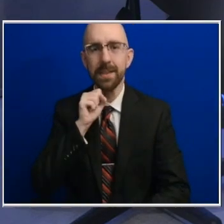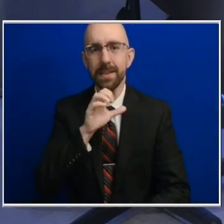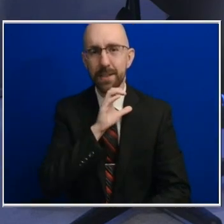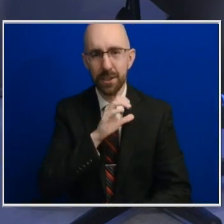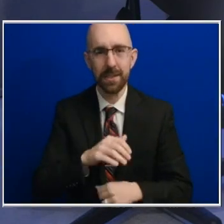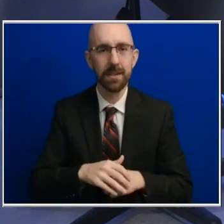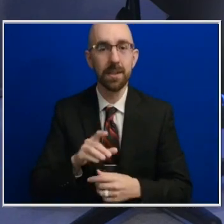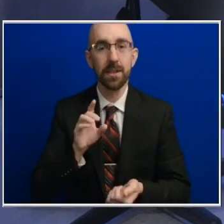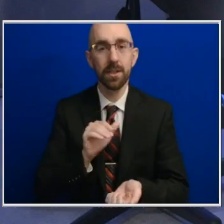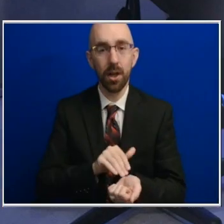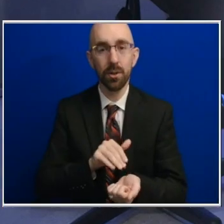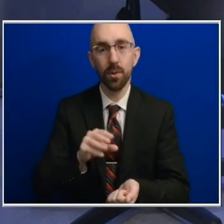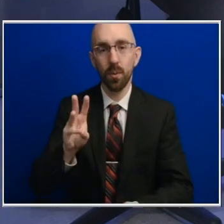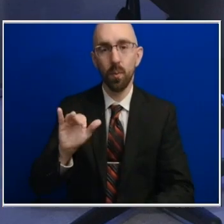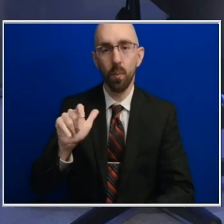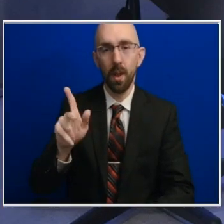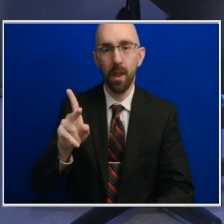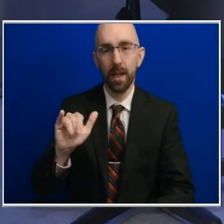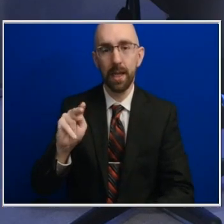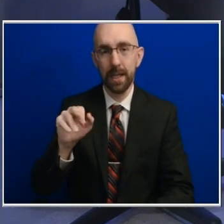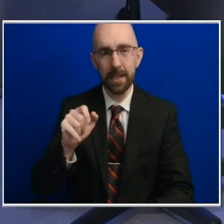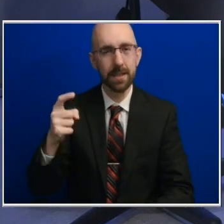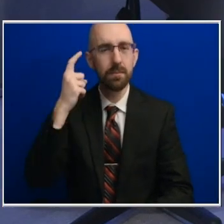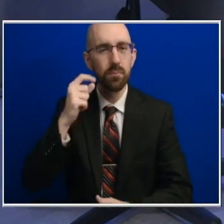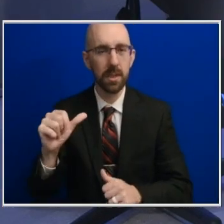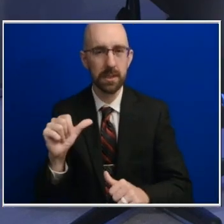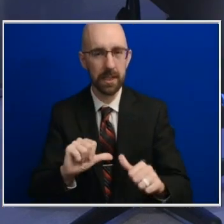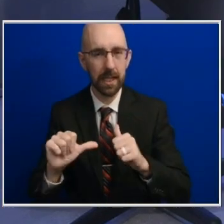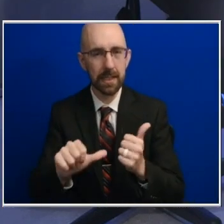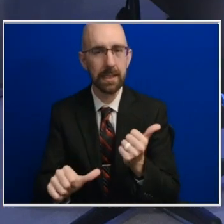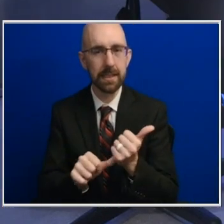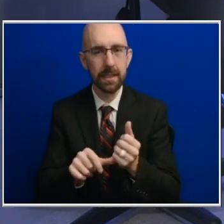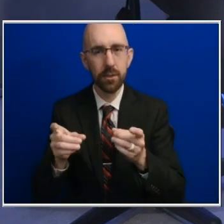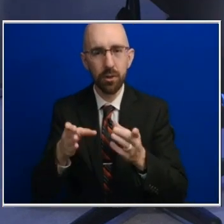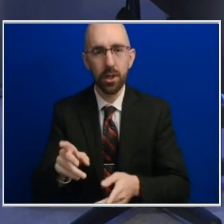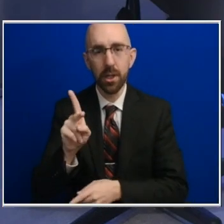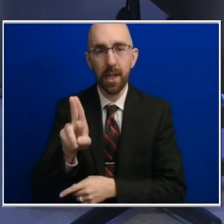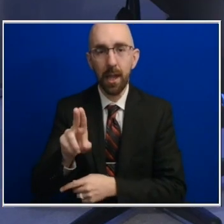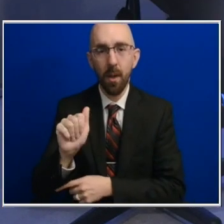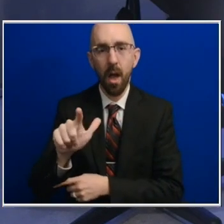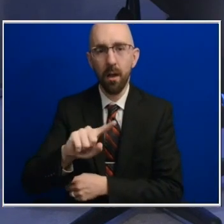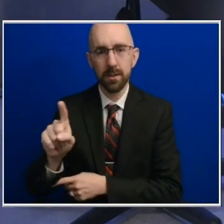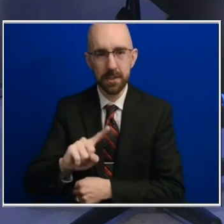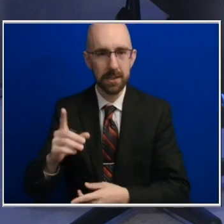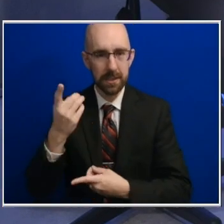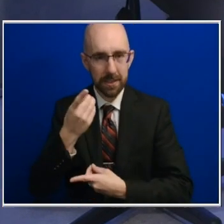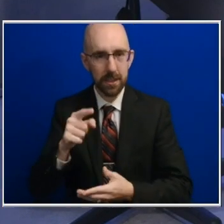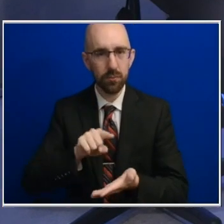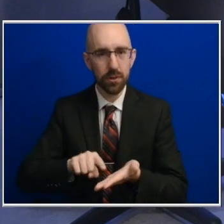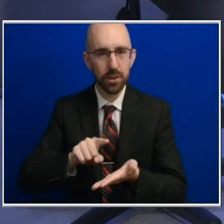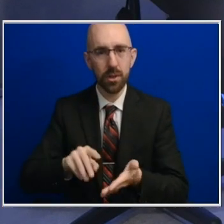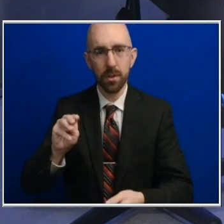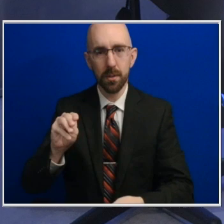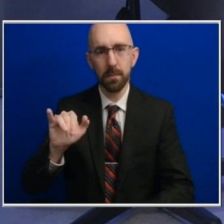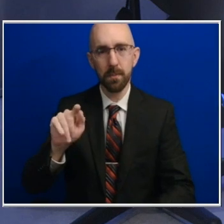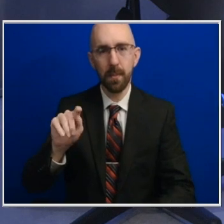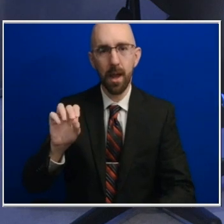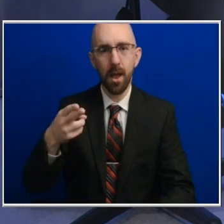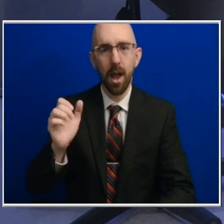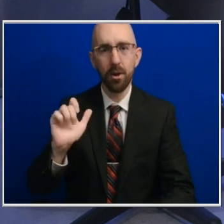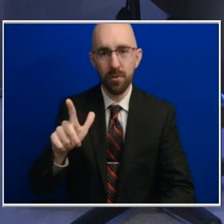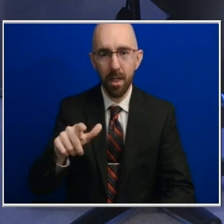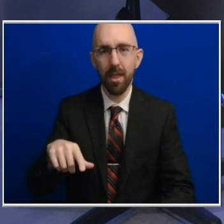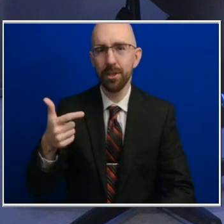Wilkins is a neuroscientist and assistant director of the KU Alzheimer's Disease Research Center, Mitochondrial Genomics, Metabolism,